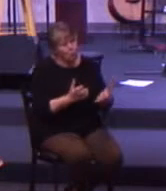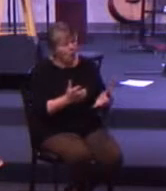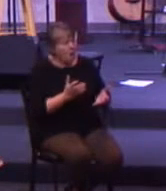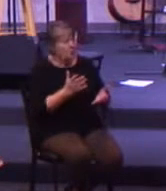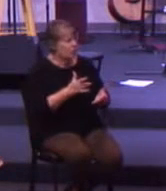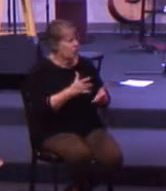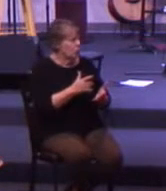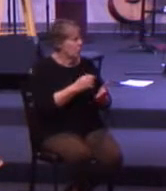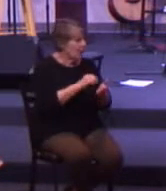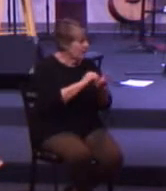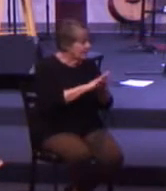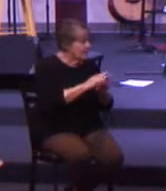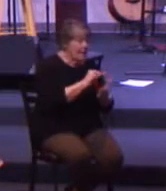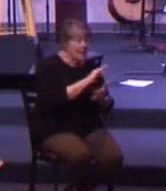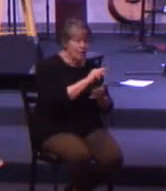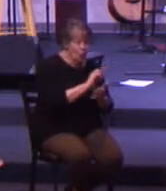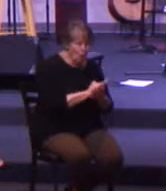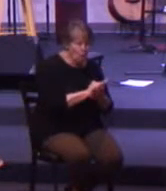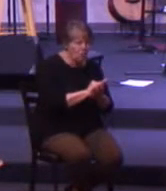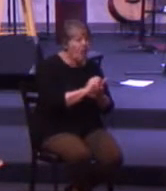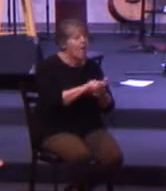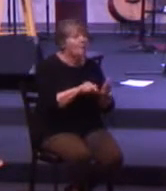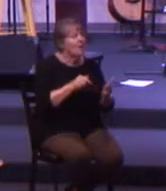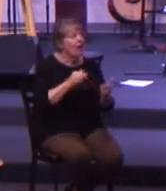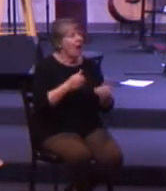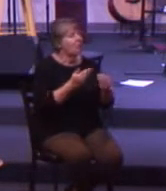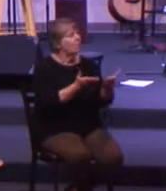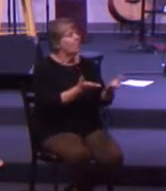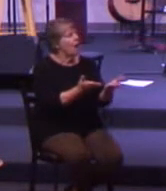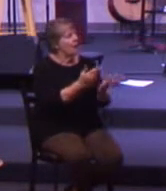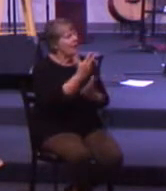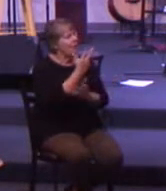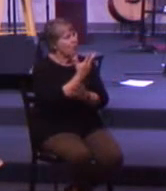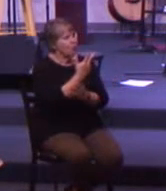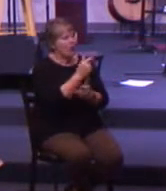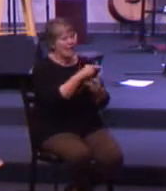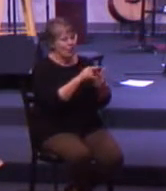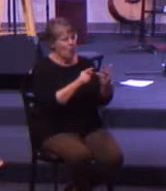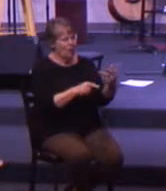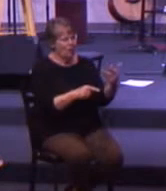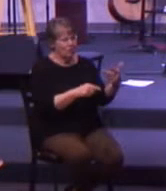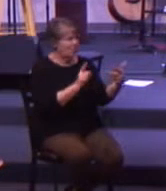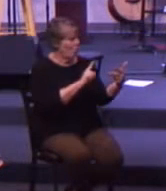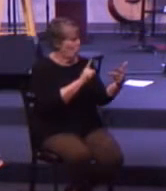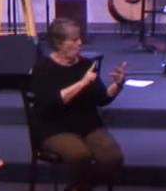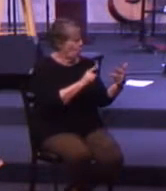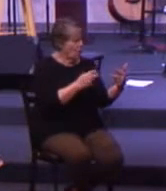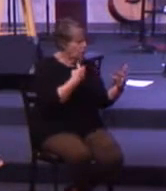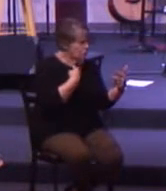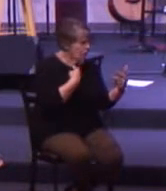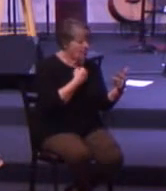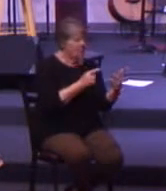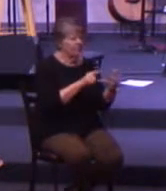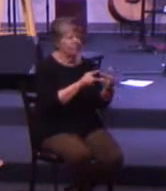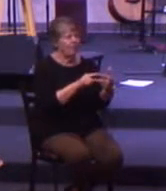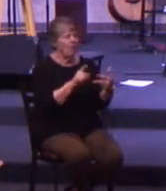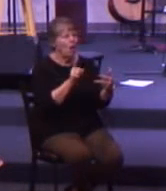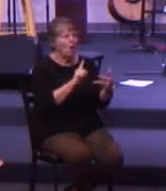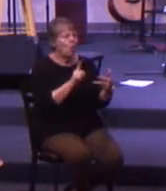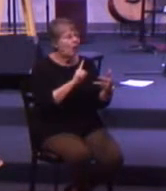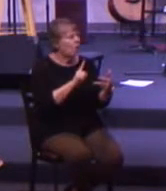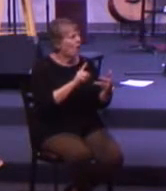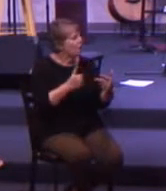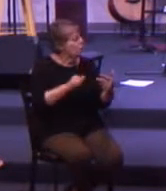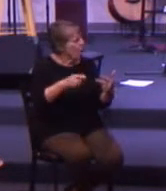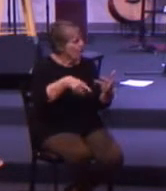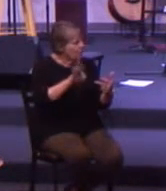notes, that's great. There's 3 questions on the program notes. Where are you stuck? Where are you looking for freedom? And what is